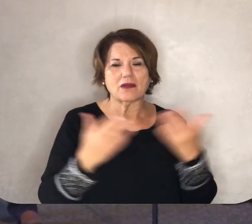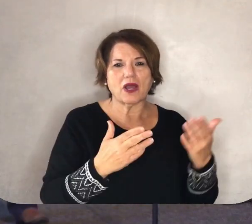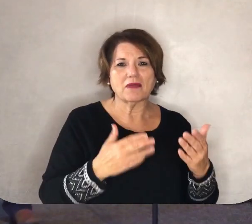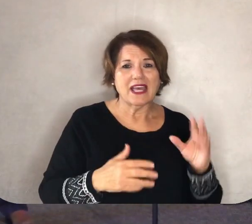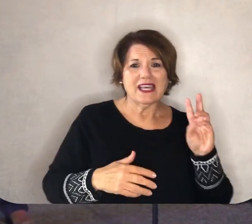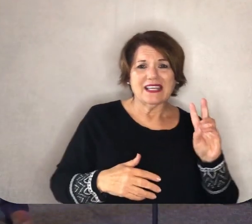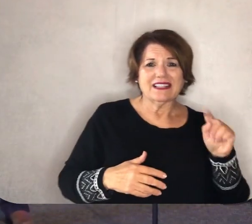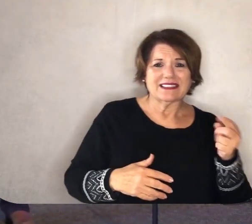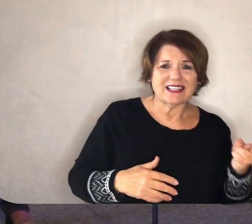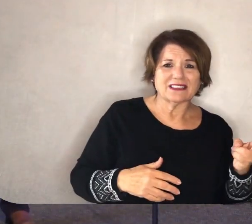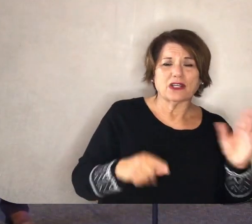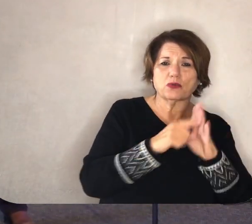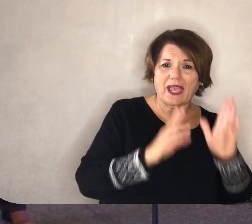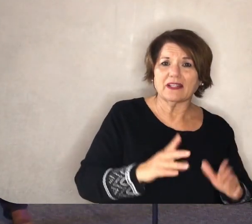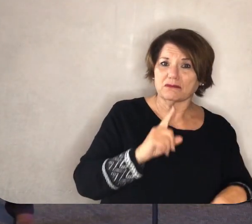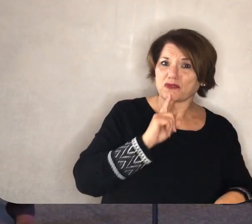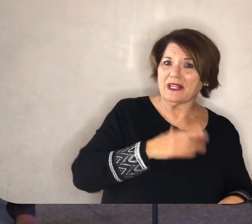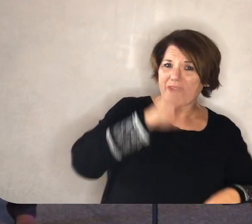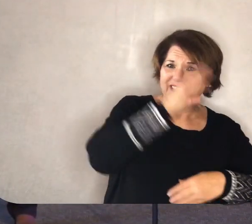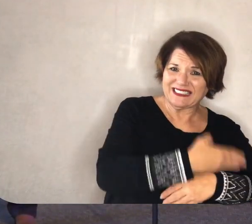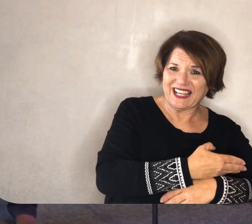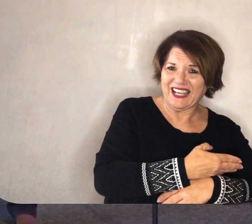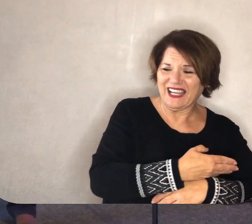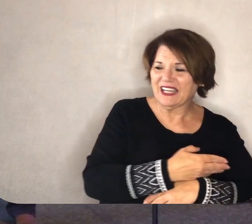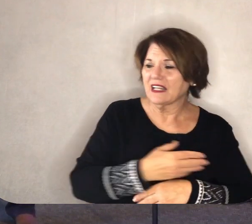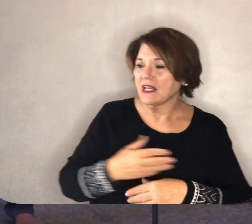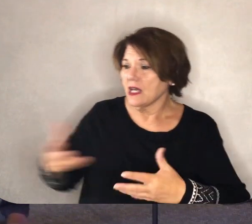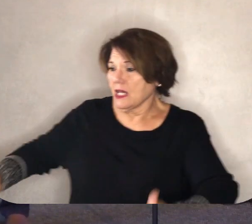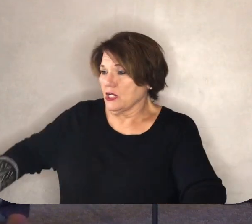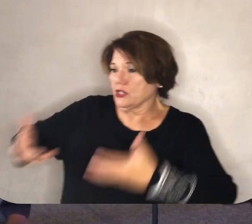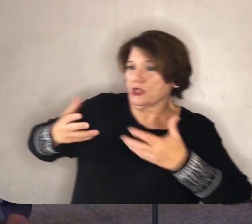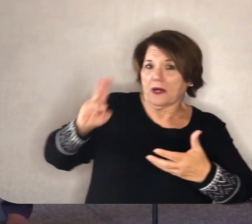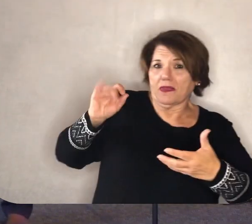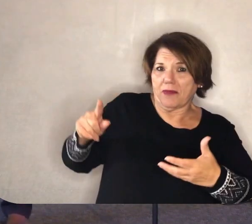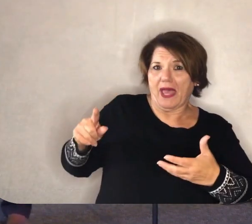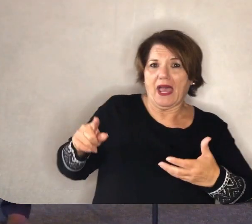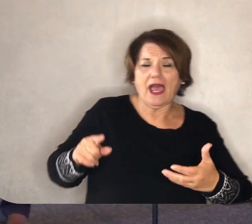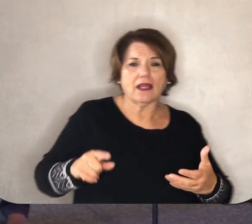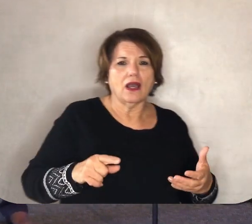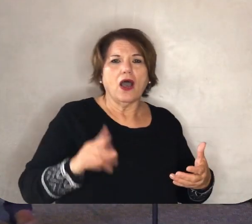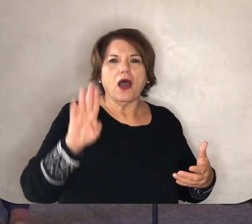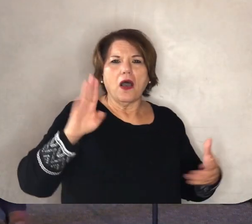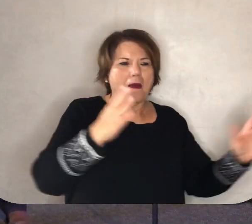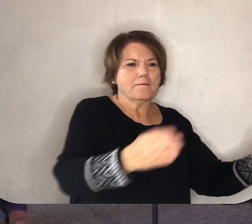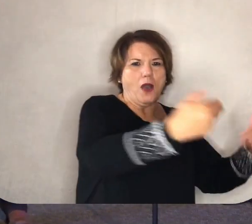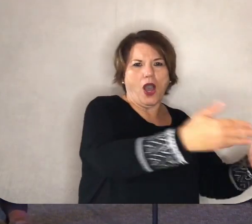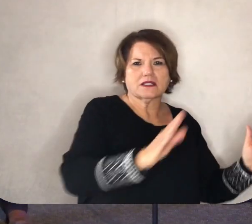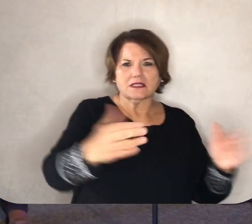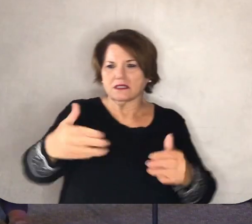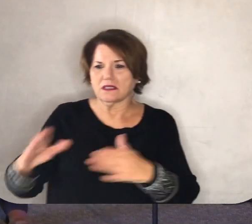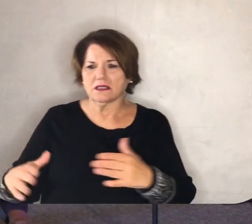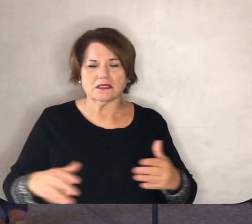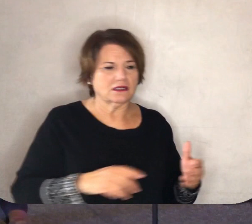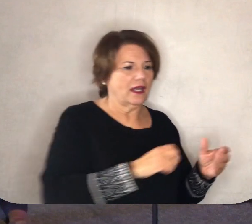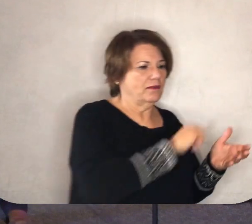grader who happens to be my son took those and put them into different boxes, and 20 different families had carrots this last